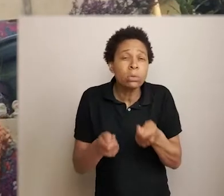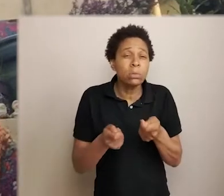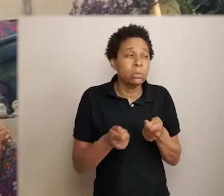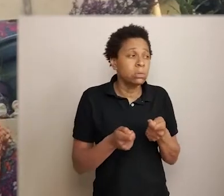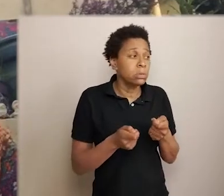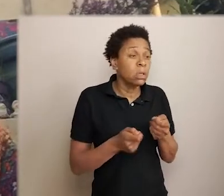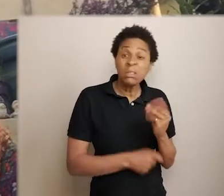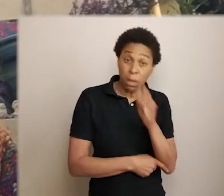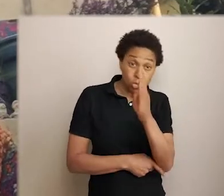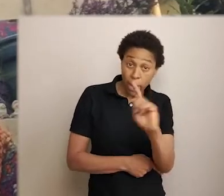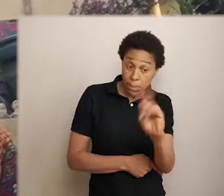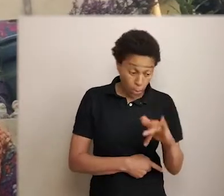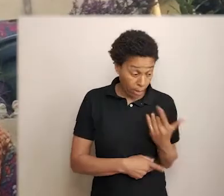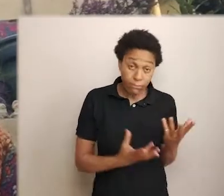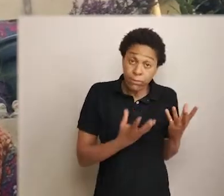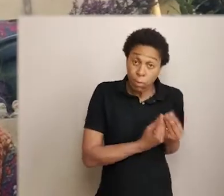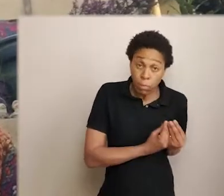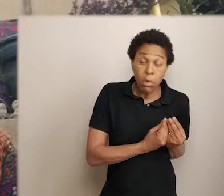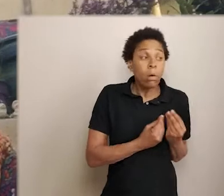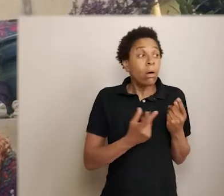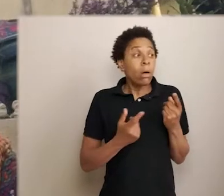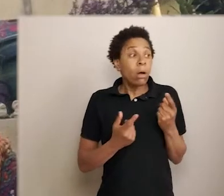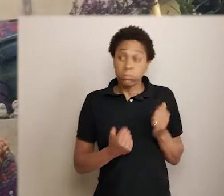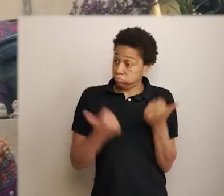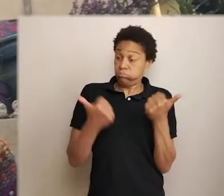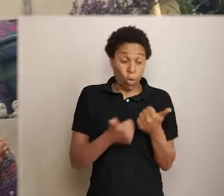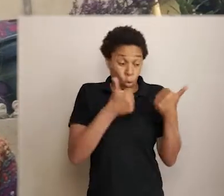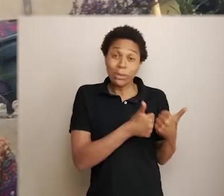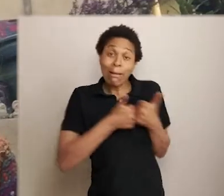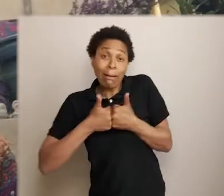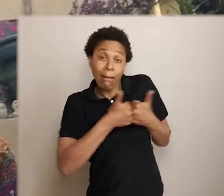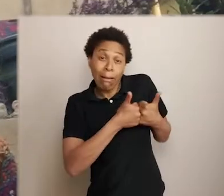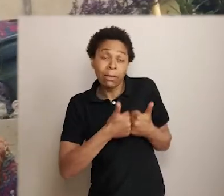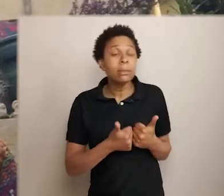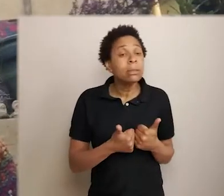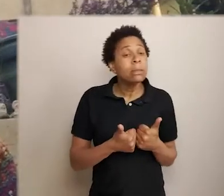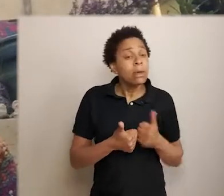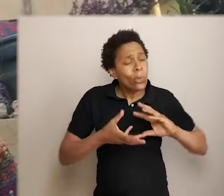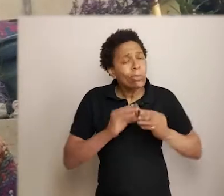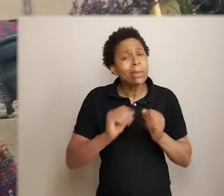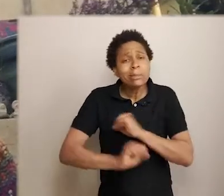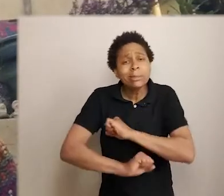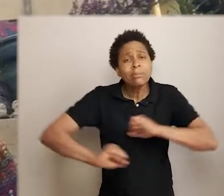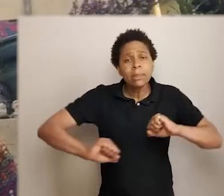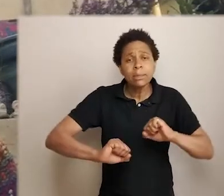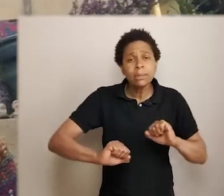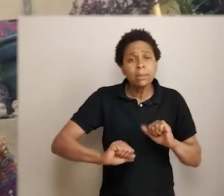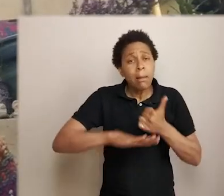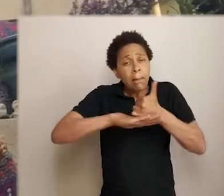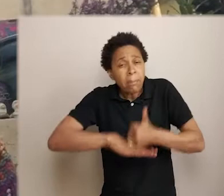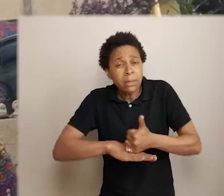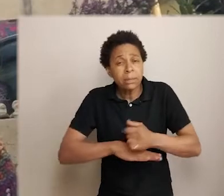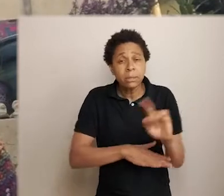There were some straight people who lived with us as well, which is very nice. It was very, very strong allies. But we created this space based on it